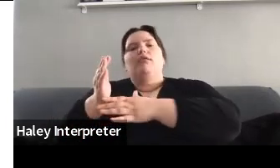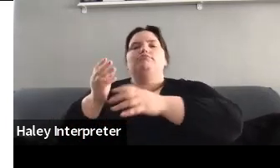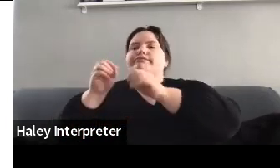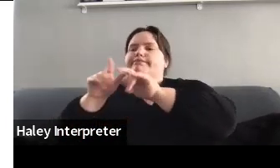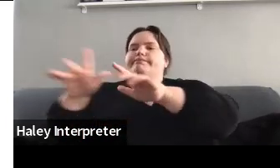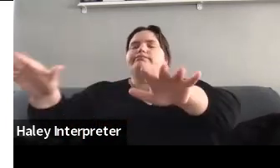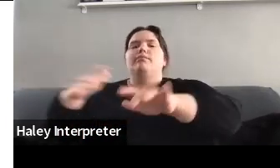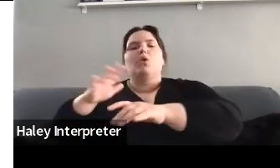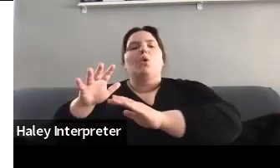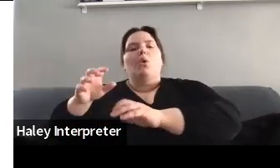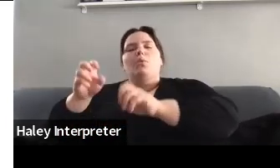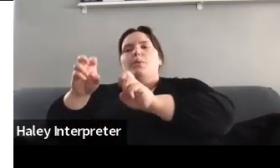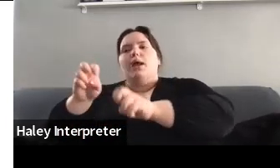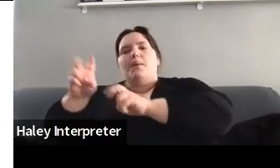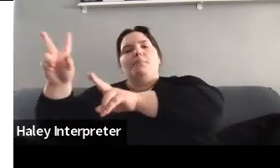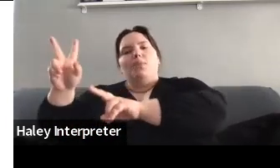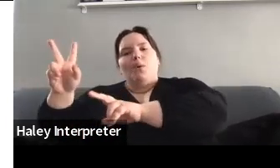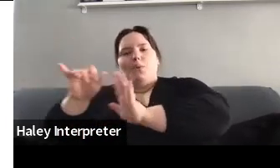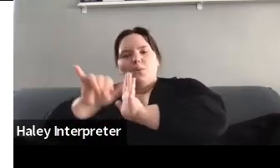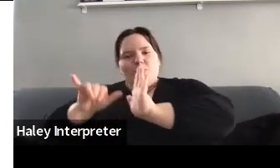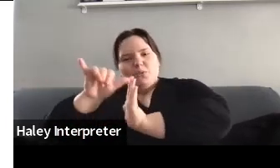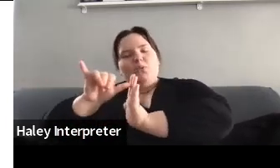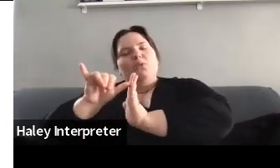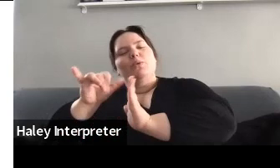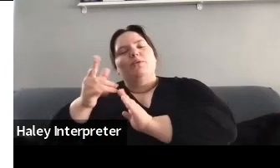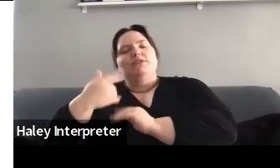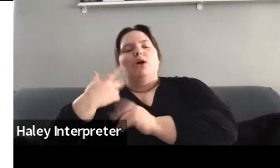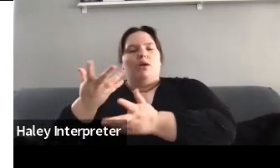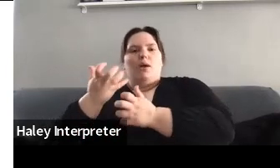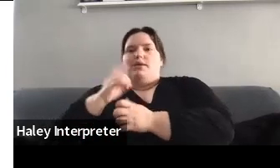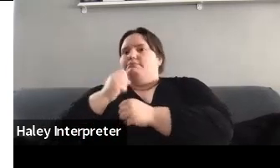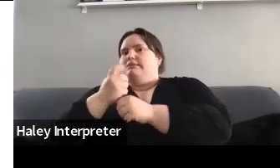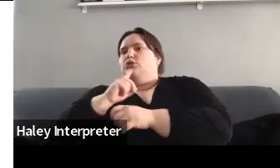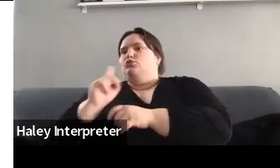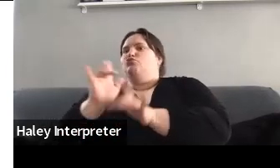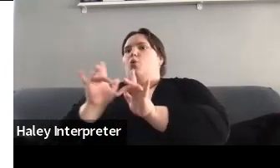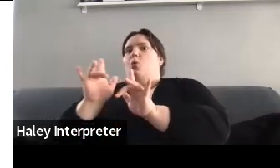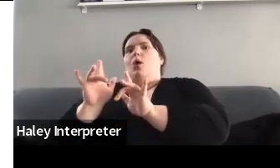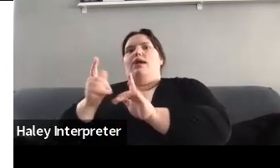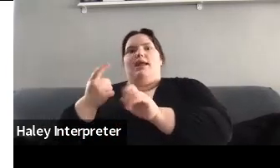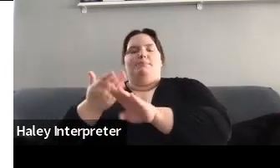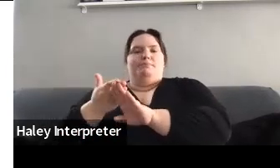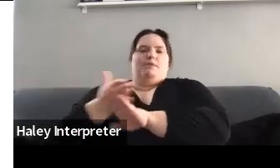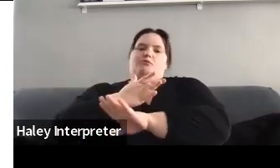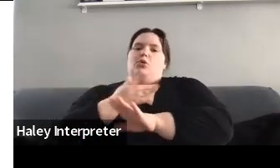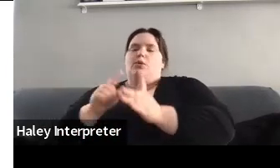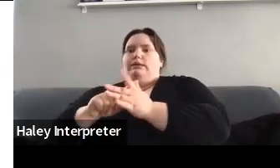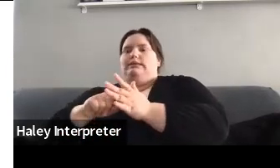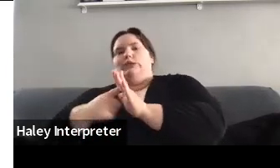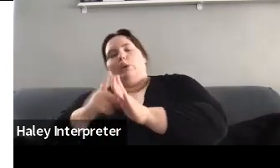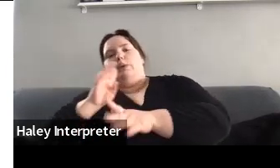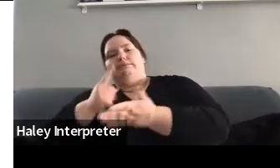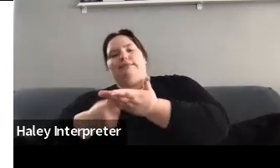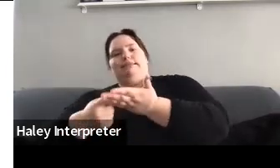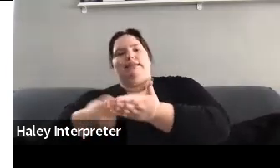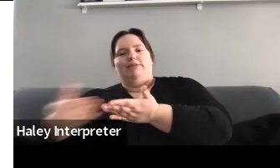upload these to our YouTube channel. So I just wanted to make sure that we were recording before we even get into the devices. So our